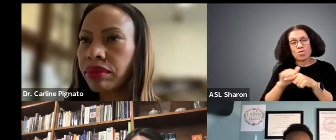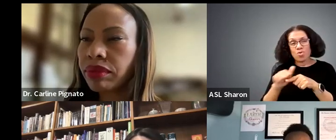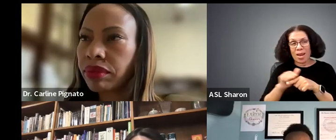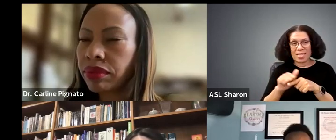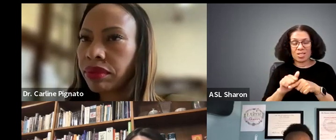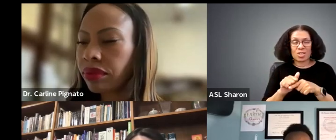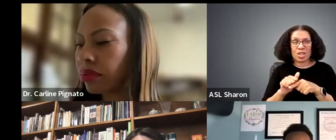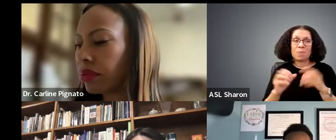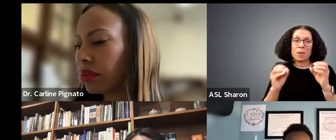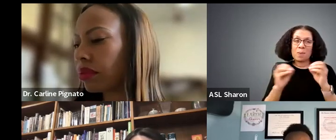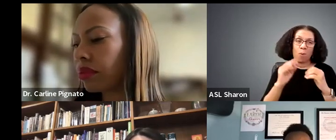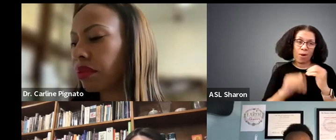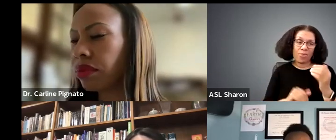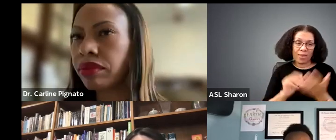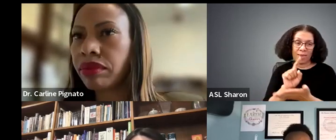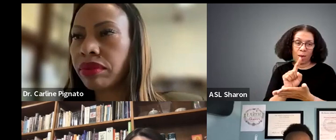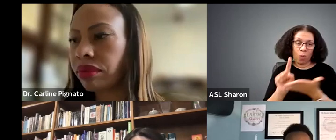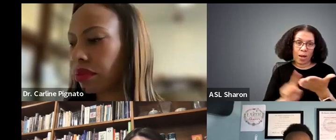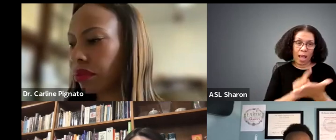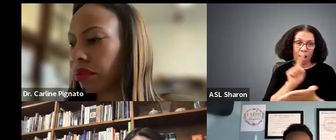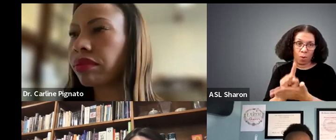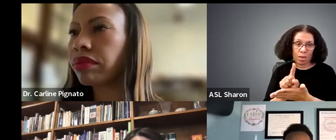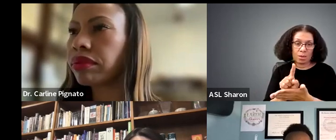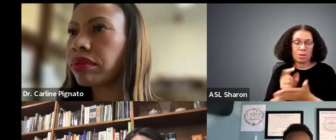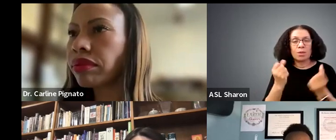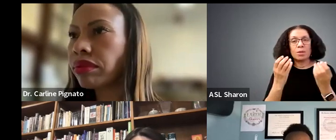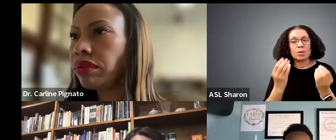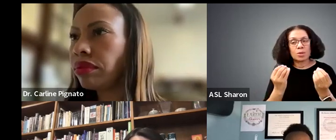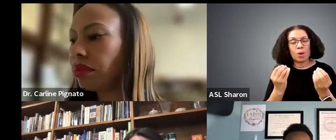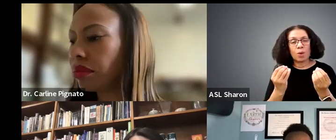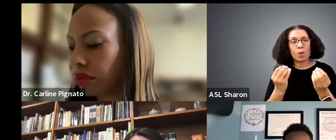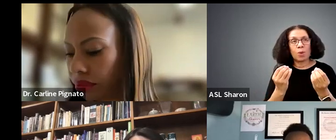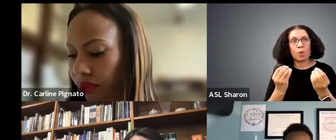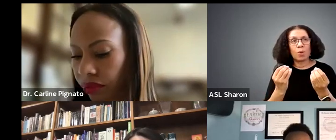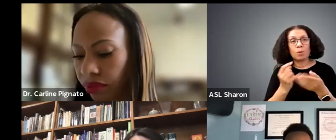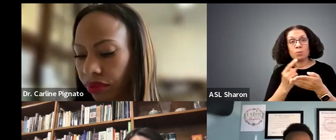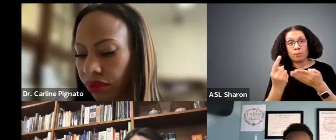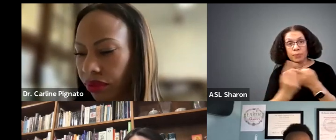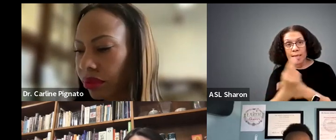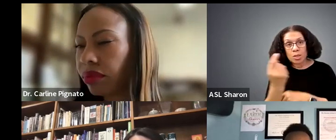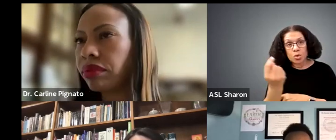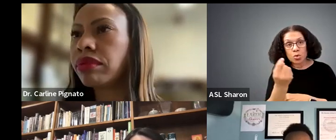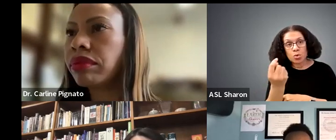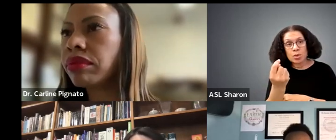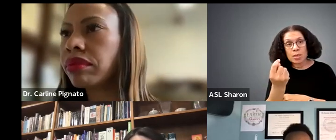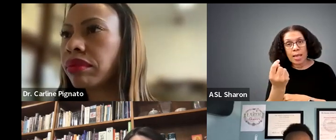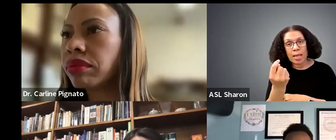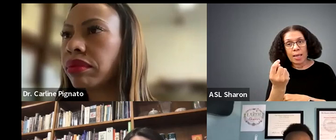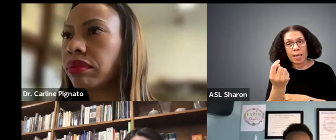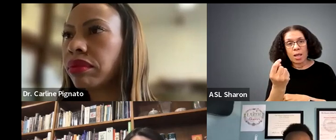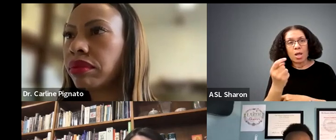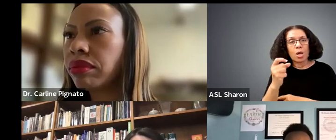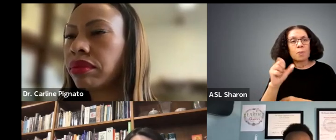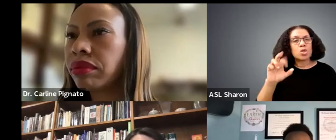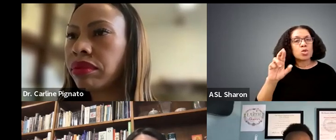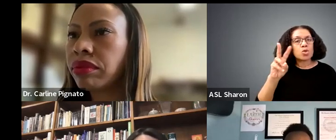one session. So this coming Tuesday, the next Tuesday will be the survey